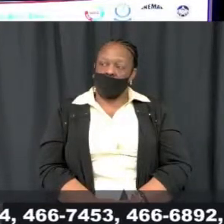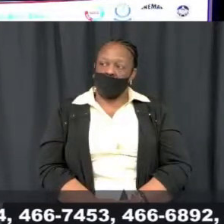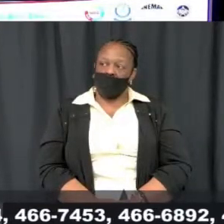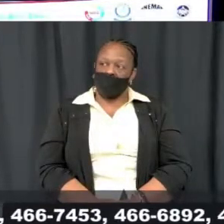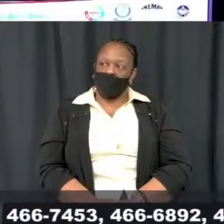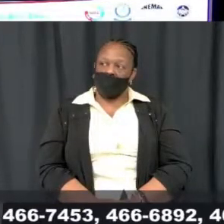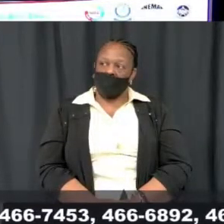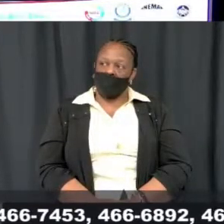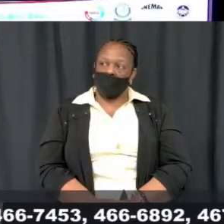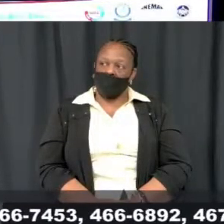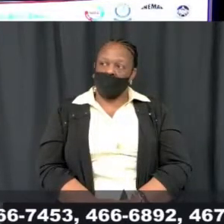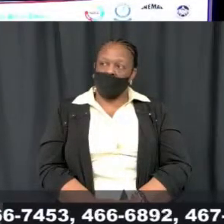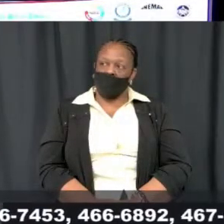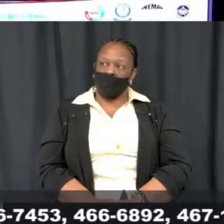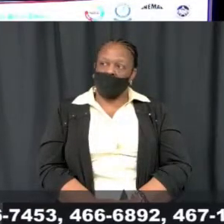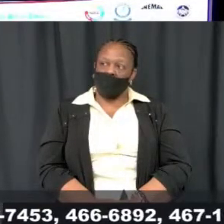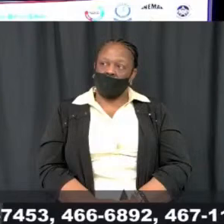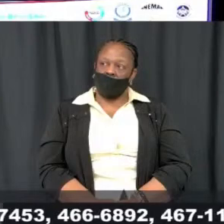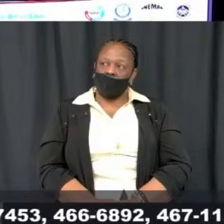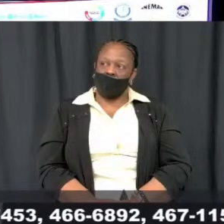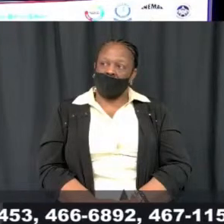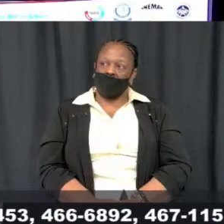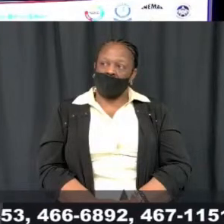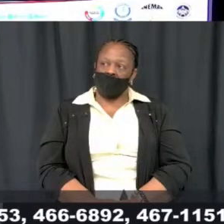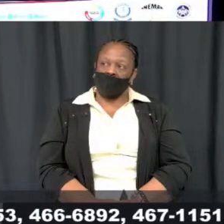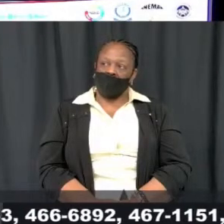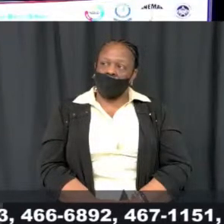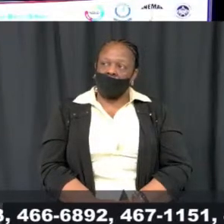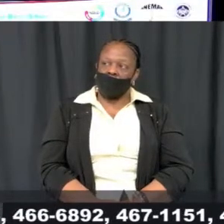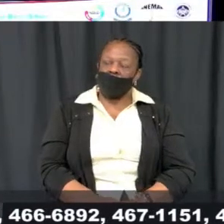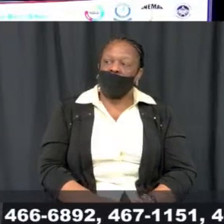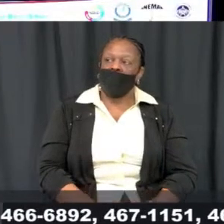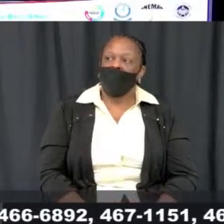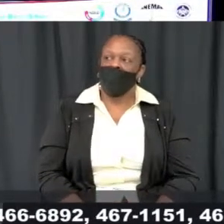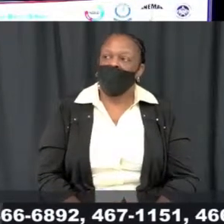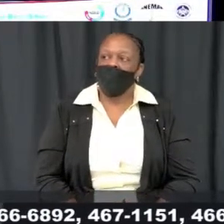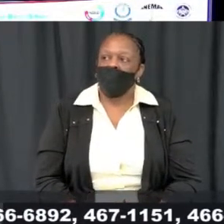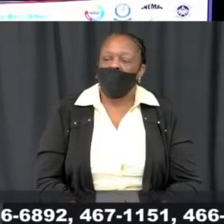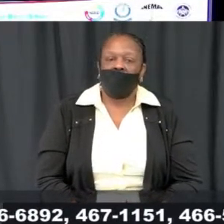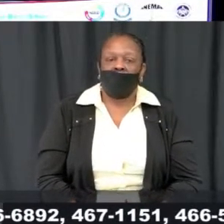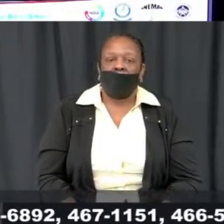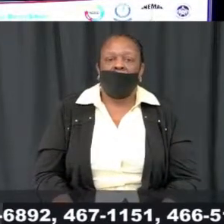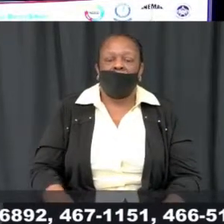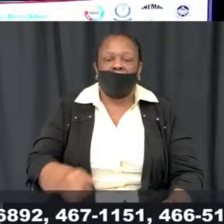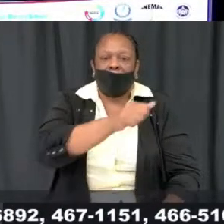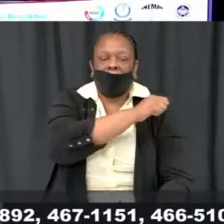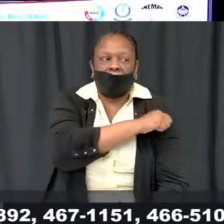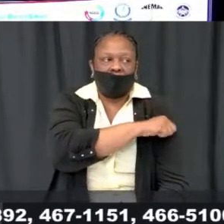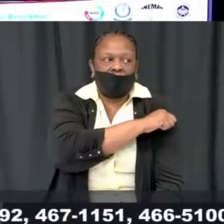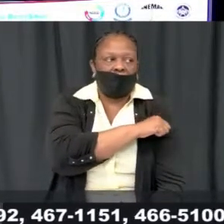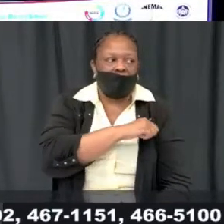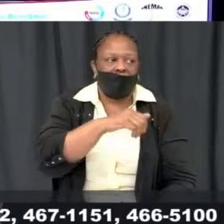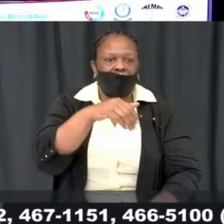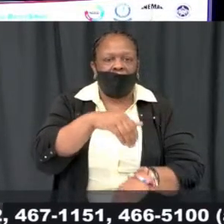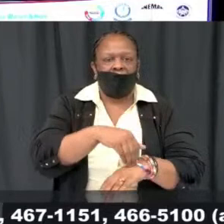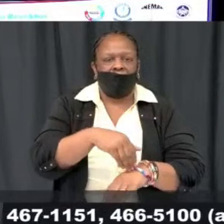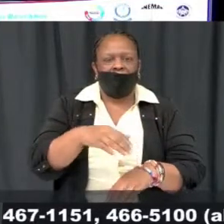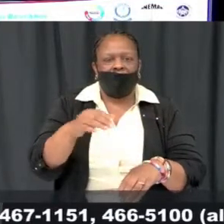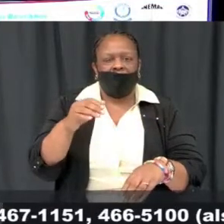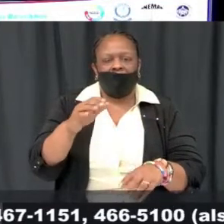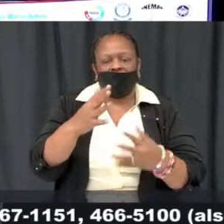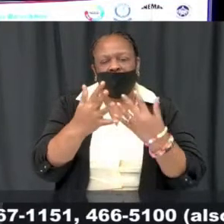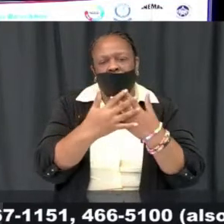I think I did not answer the question with the ambulance at the prison. The ambulance goes out all the time to many different